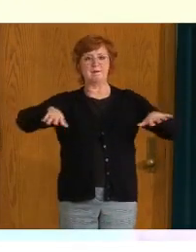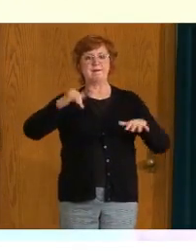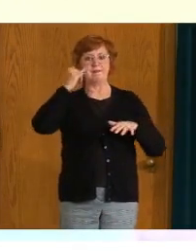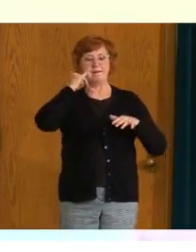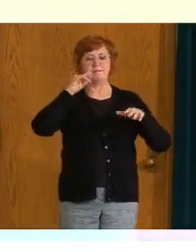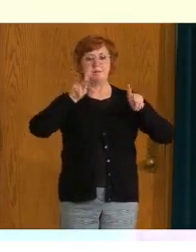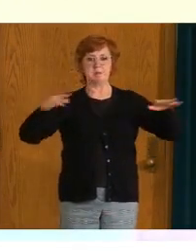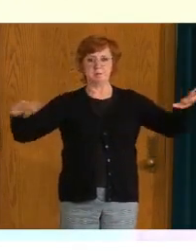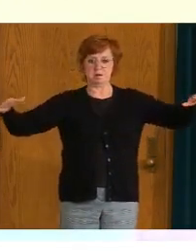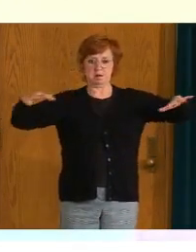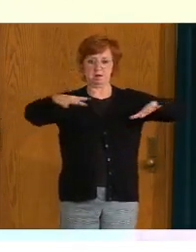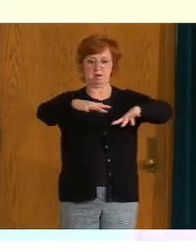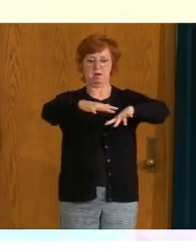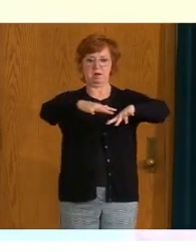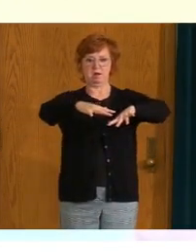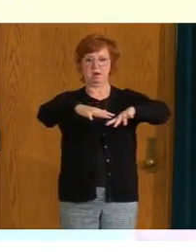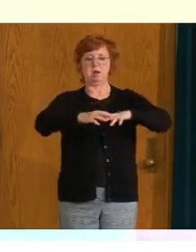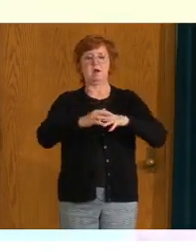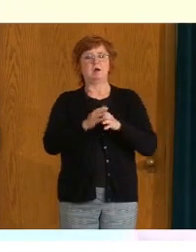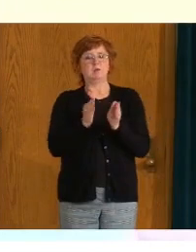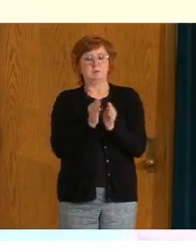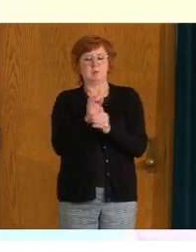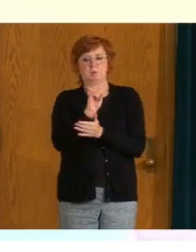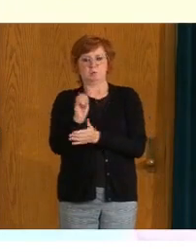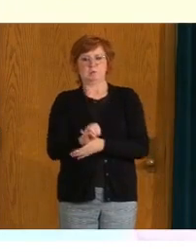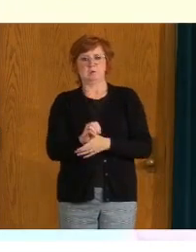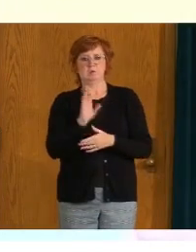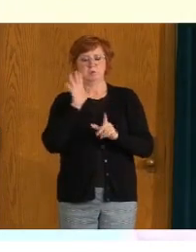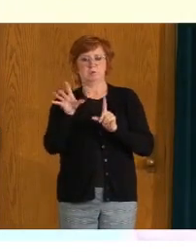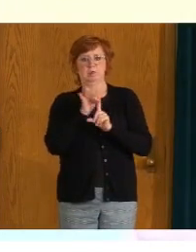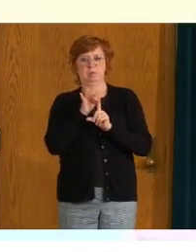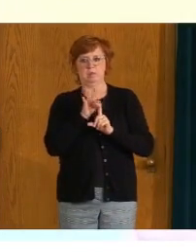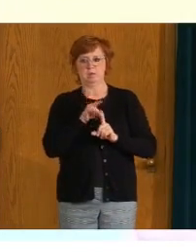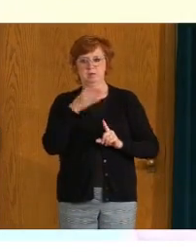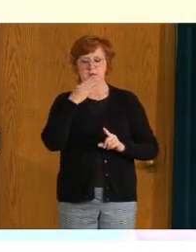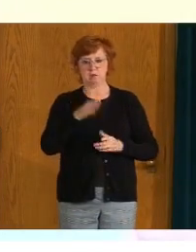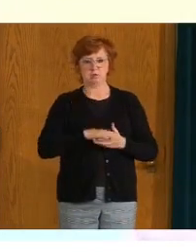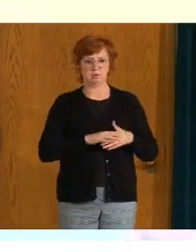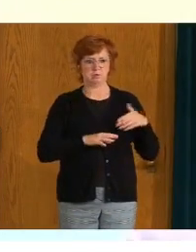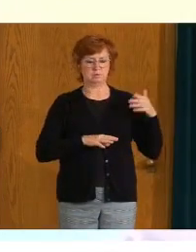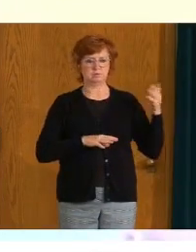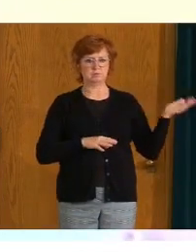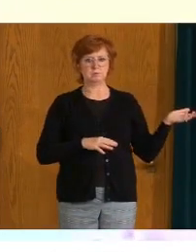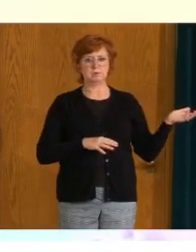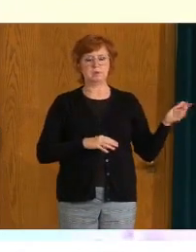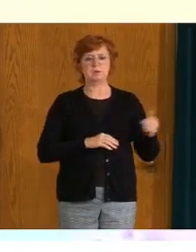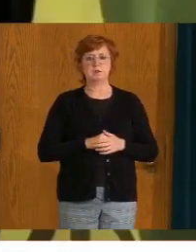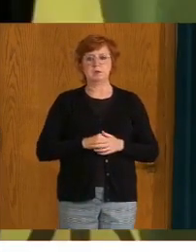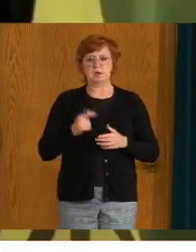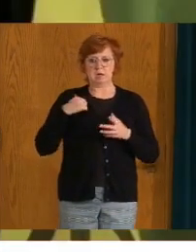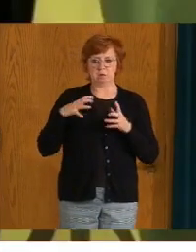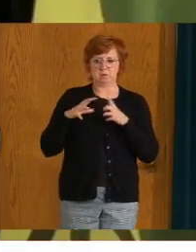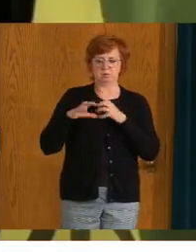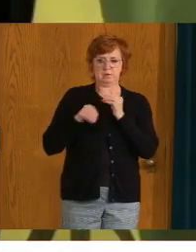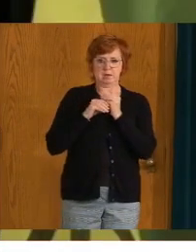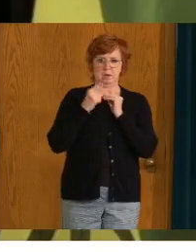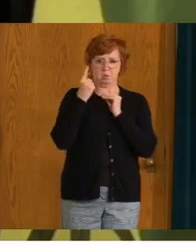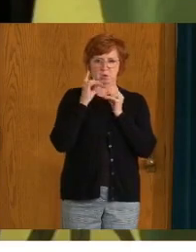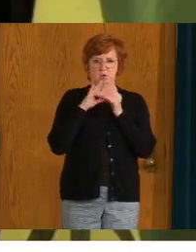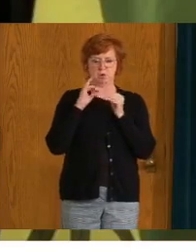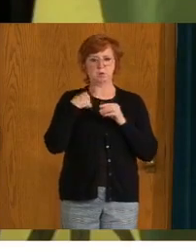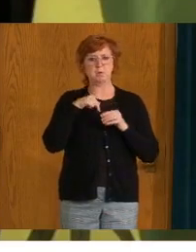watching closely and providing information to the public as this progresses. Thank you. Very fortunate here, just about to add to that just a little bit